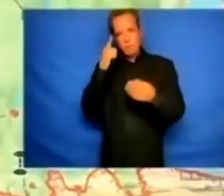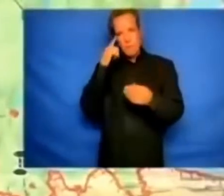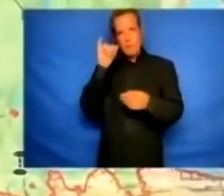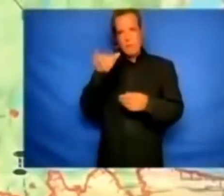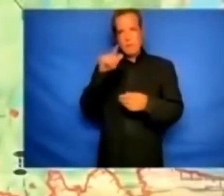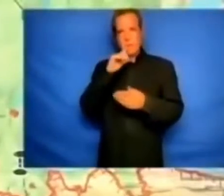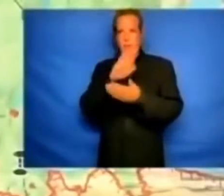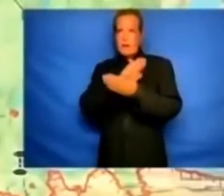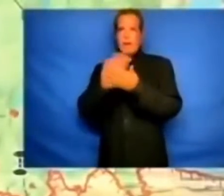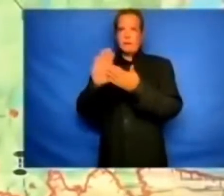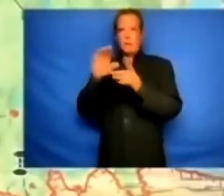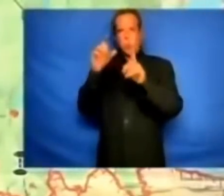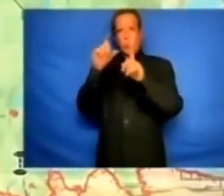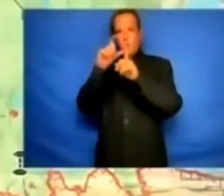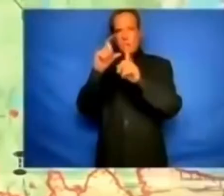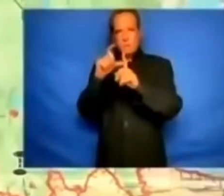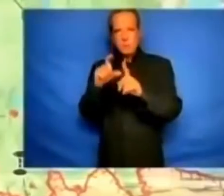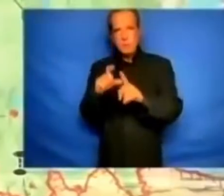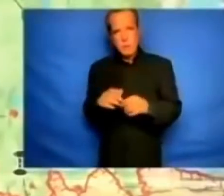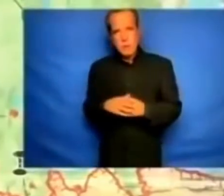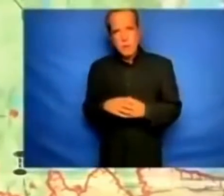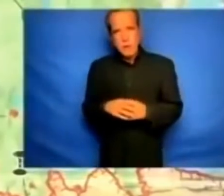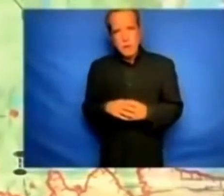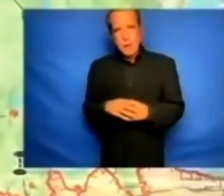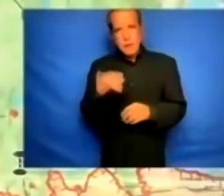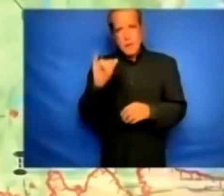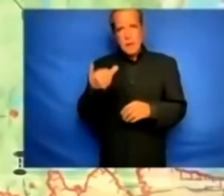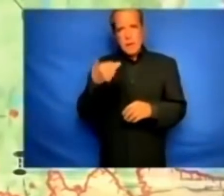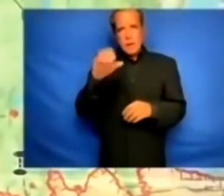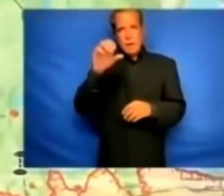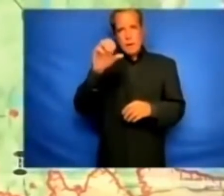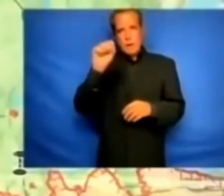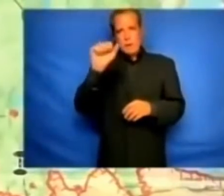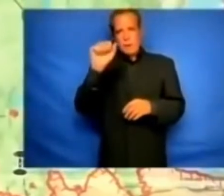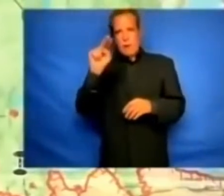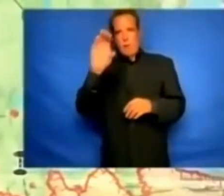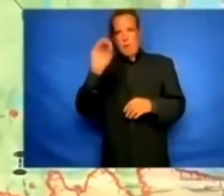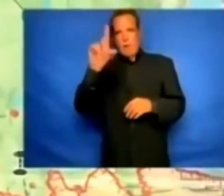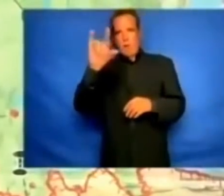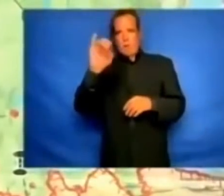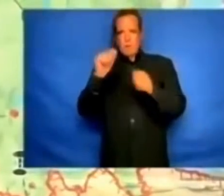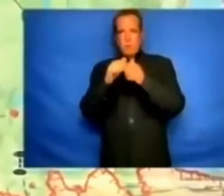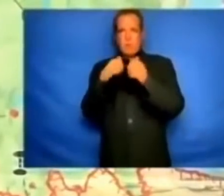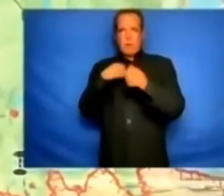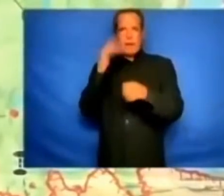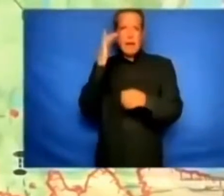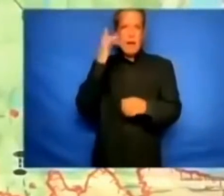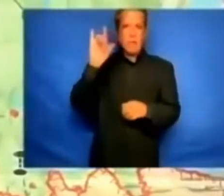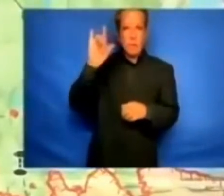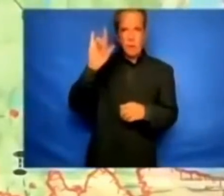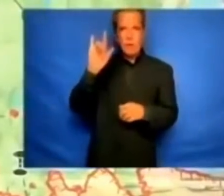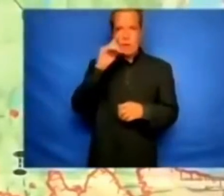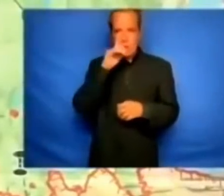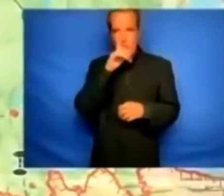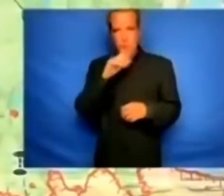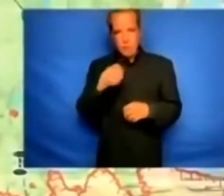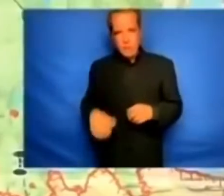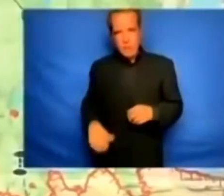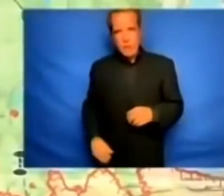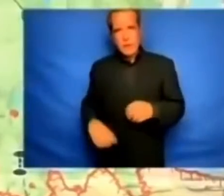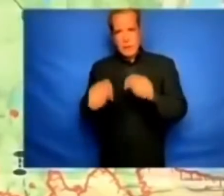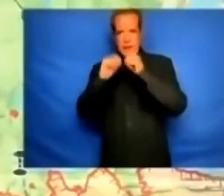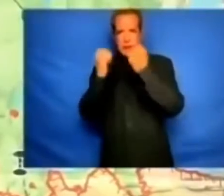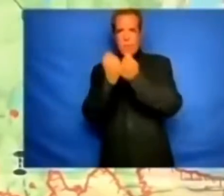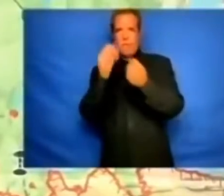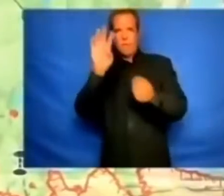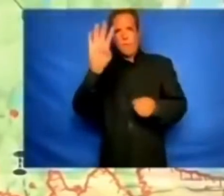As ever, my name is Sean Collins, a Public Information Officer with California Interagency Incident Management Team 4. And so